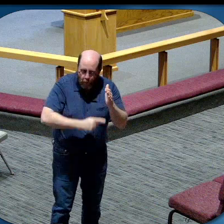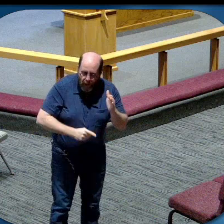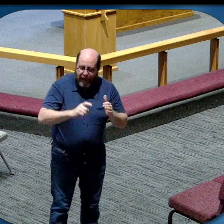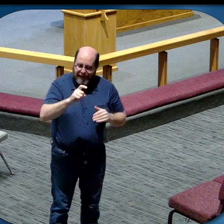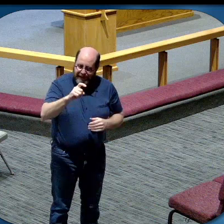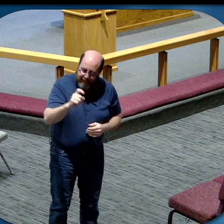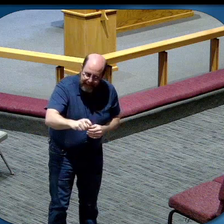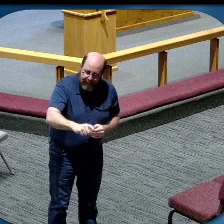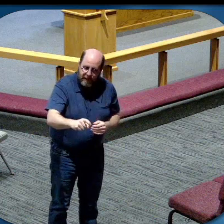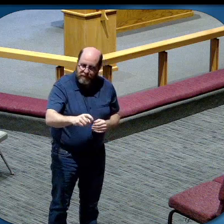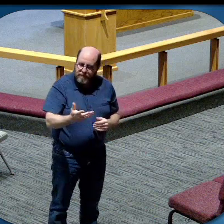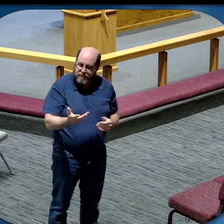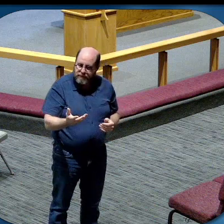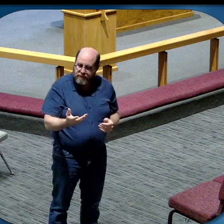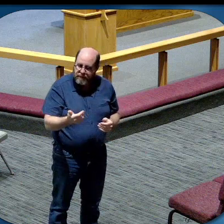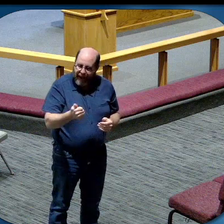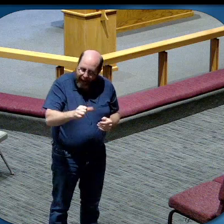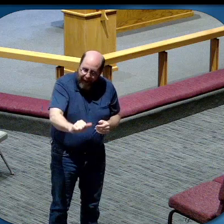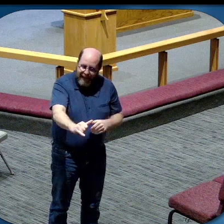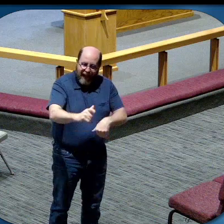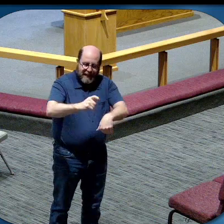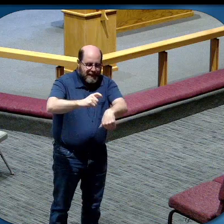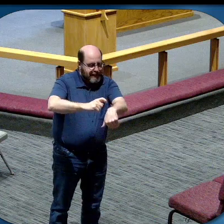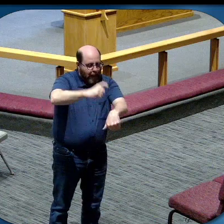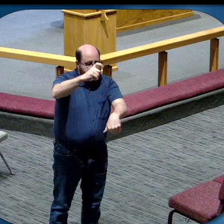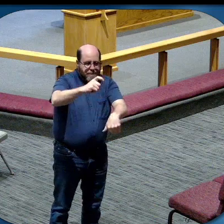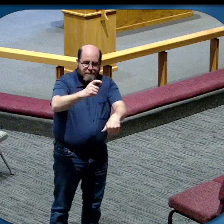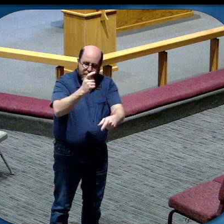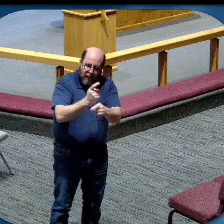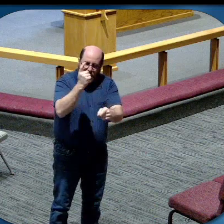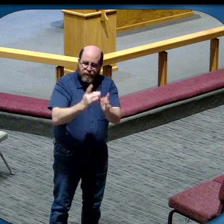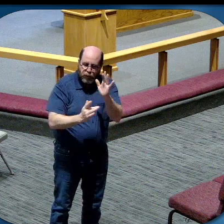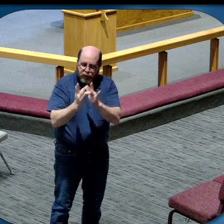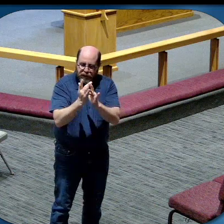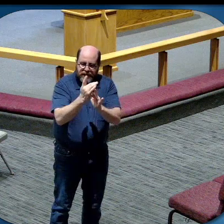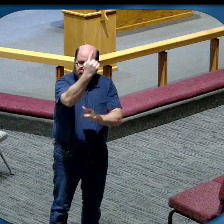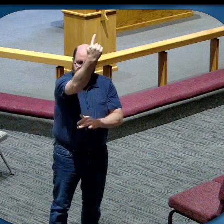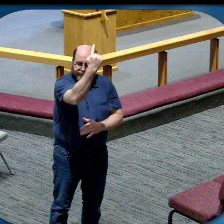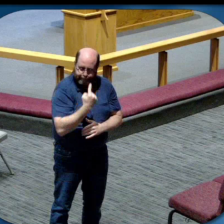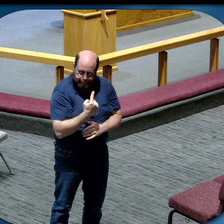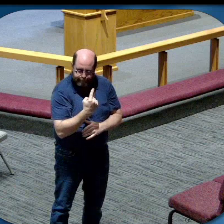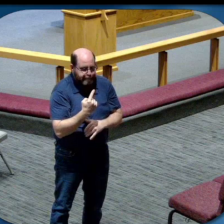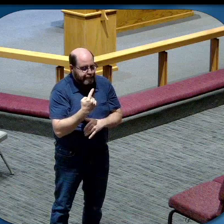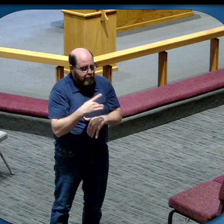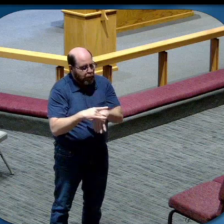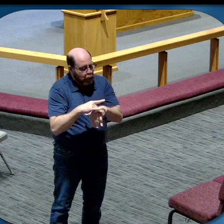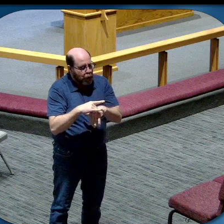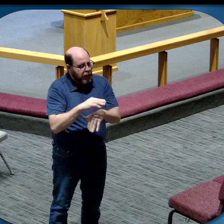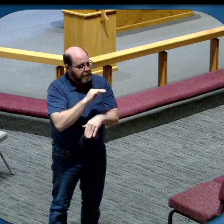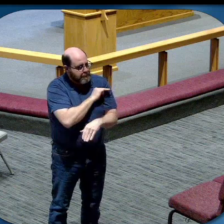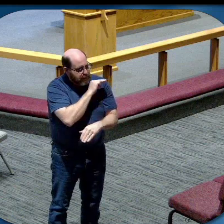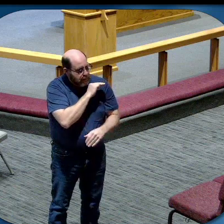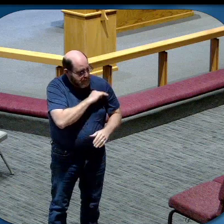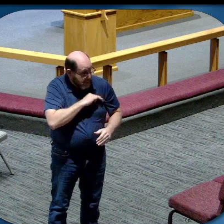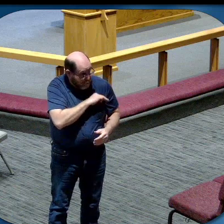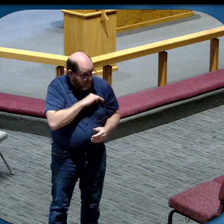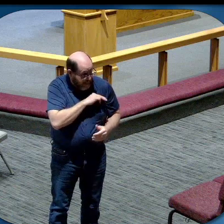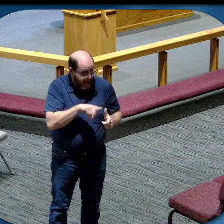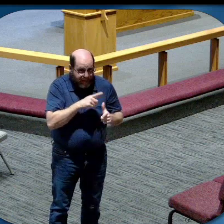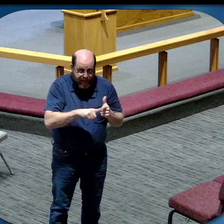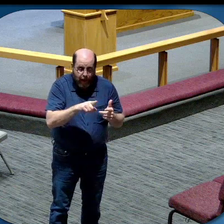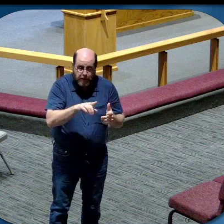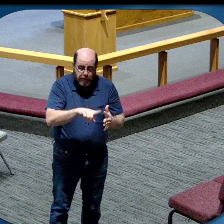needed. As the time was right for Jesus to begin his earthly ministry, it began with his